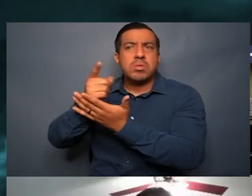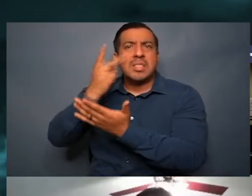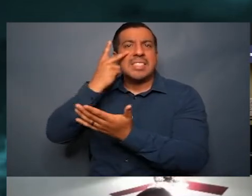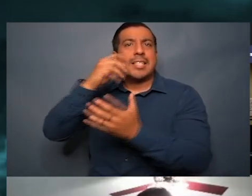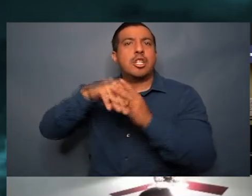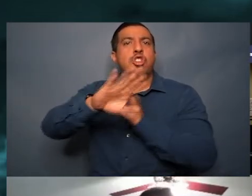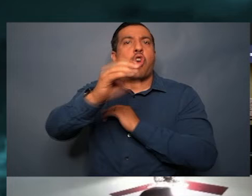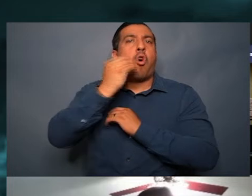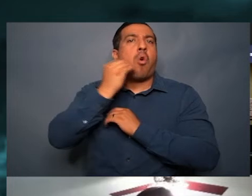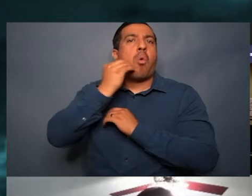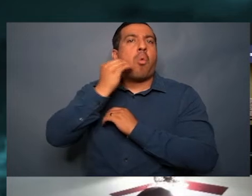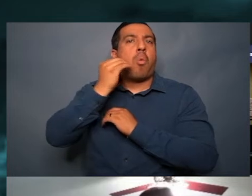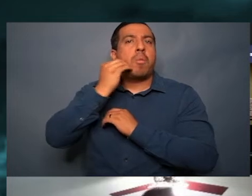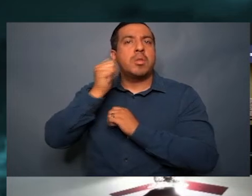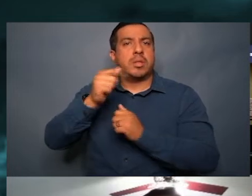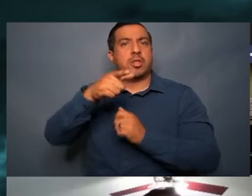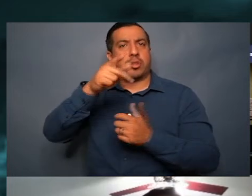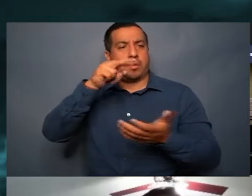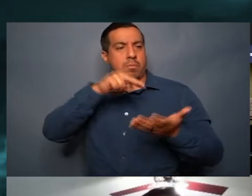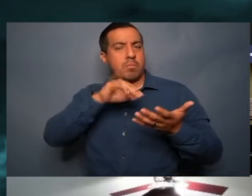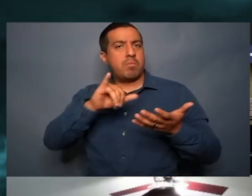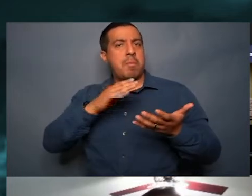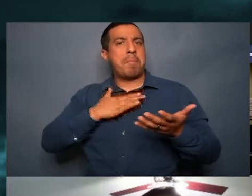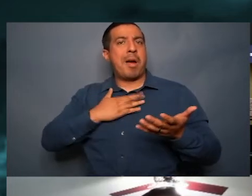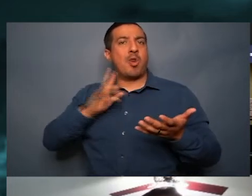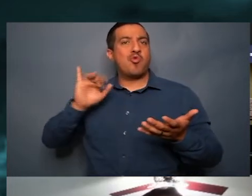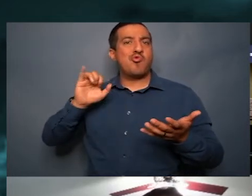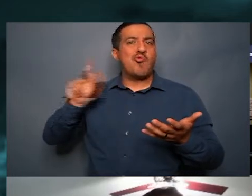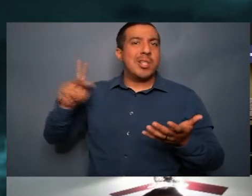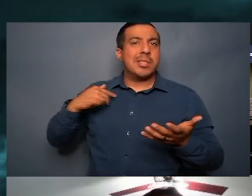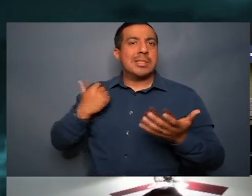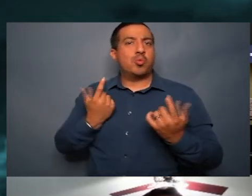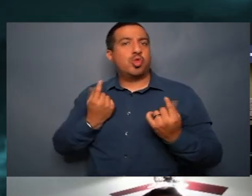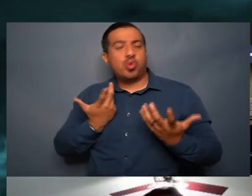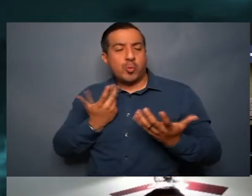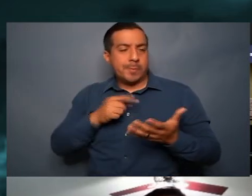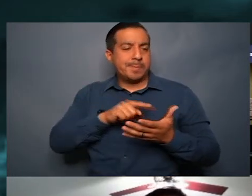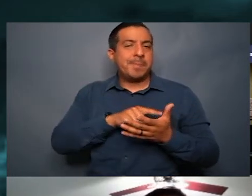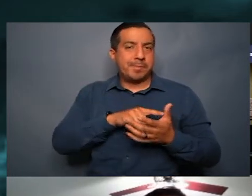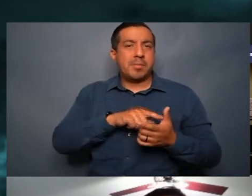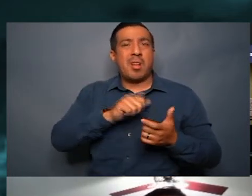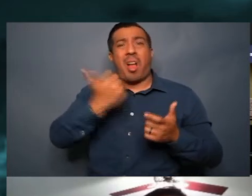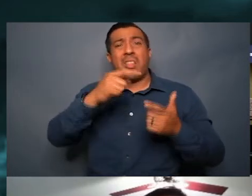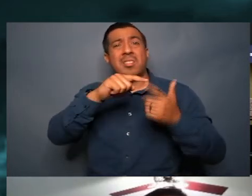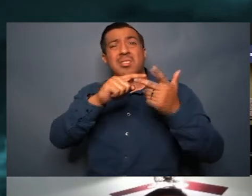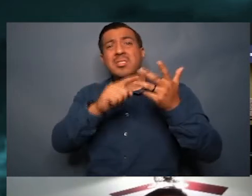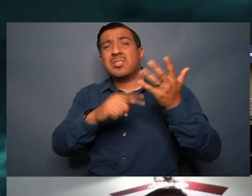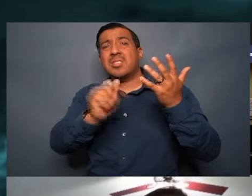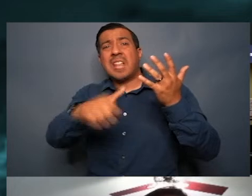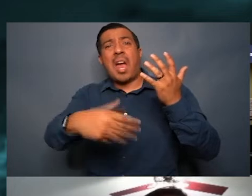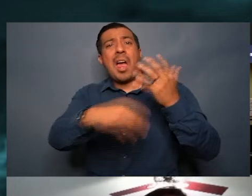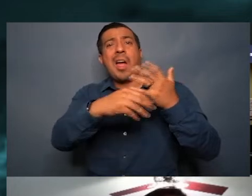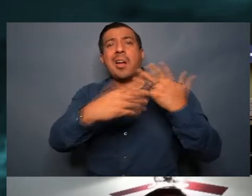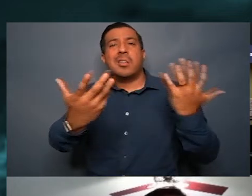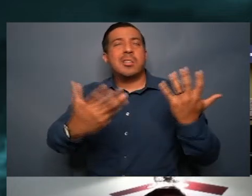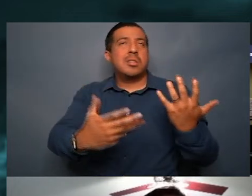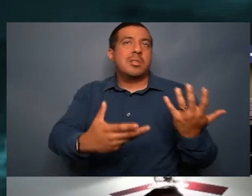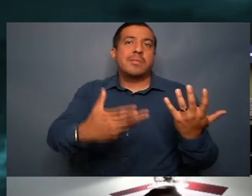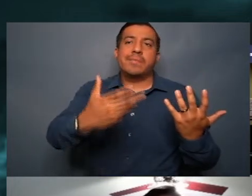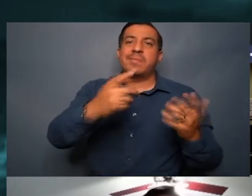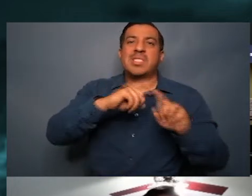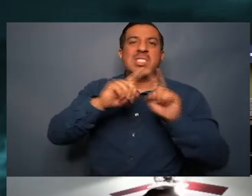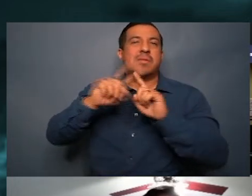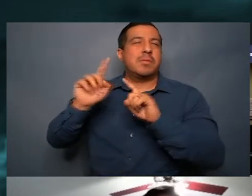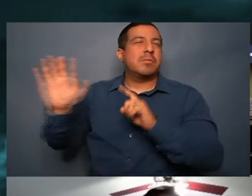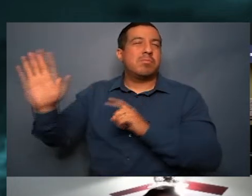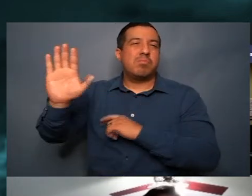is. So that you can also manage your own risks. And then all the other kinds of things that you can add on there. There's all kinds of